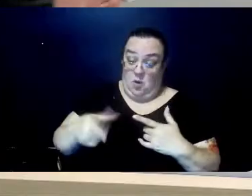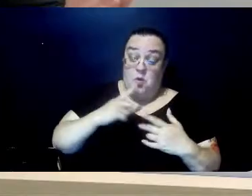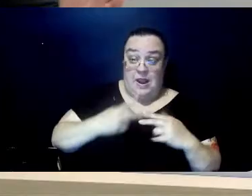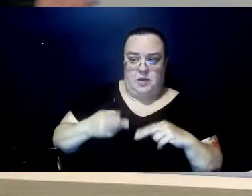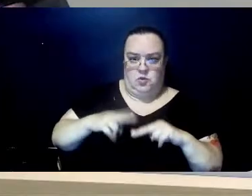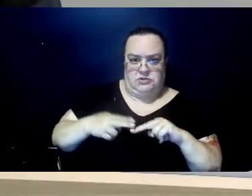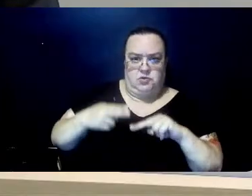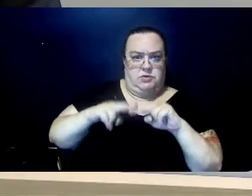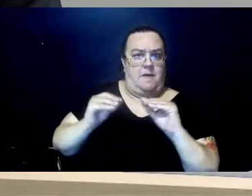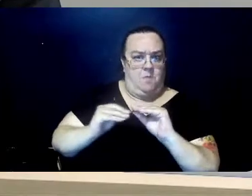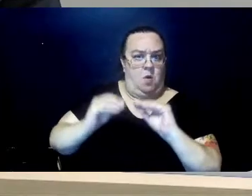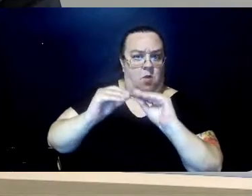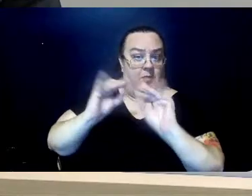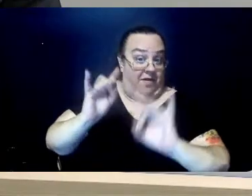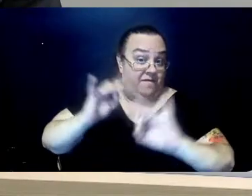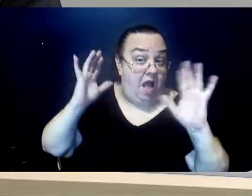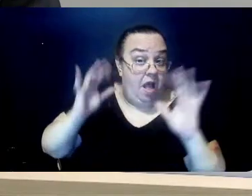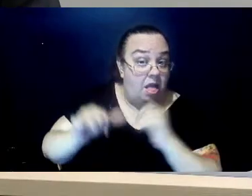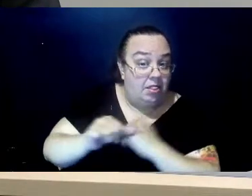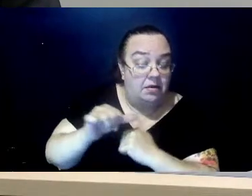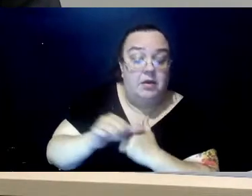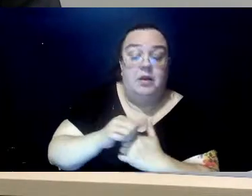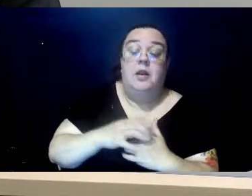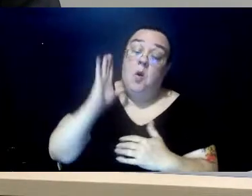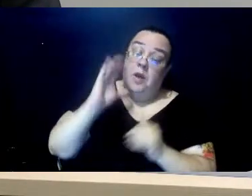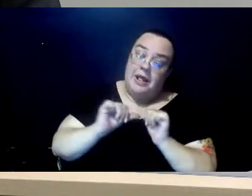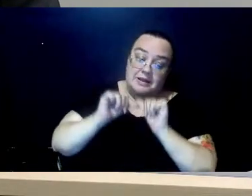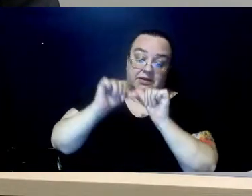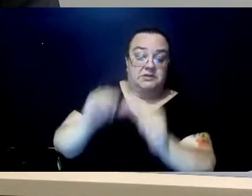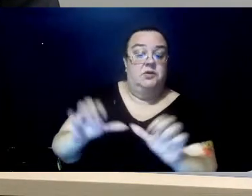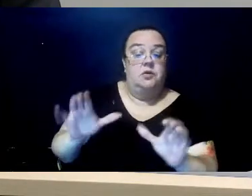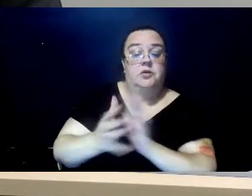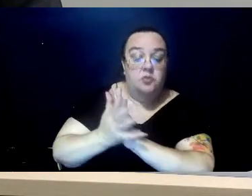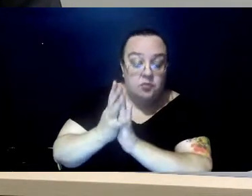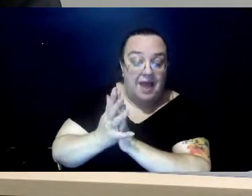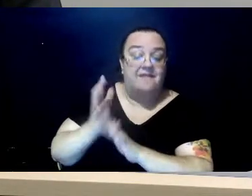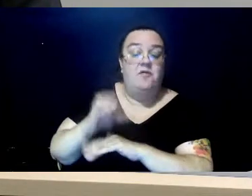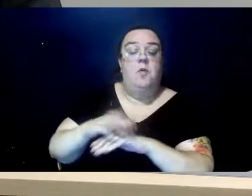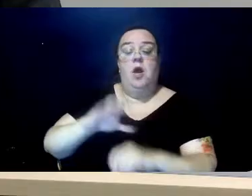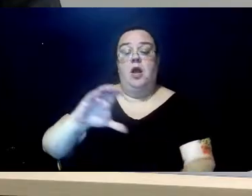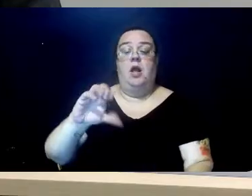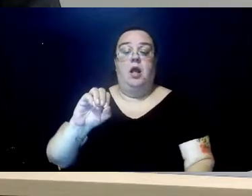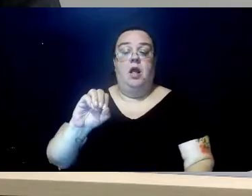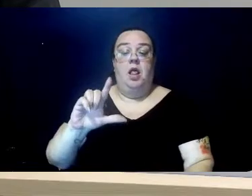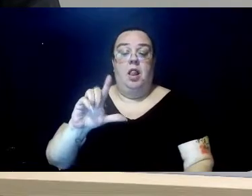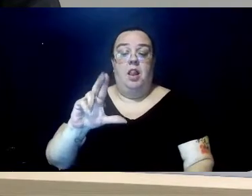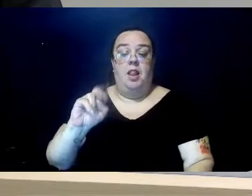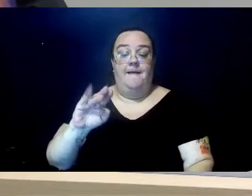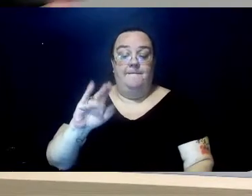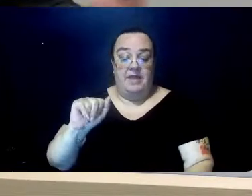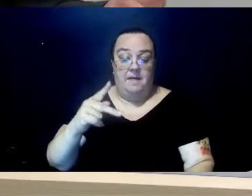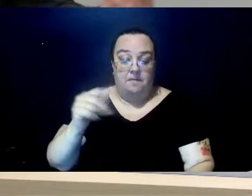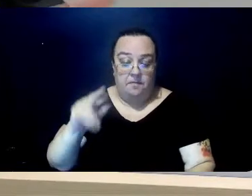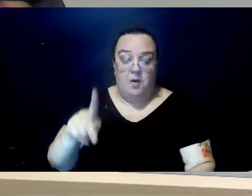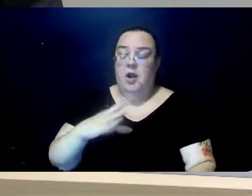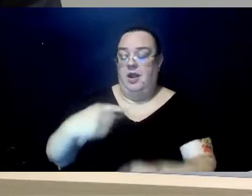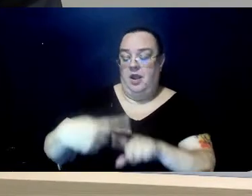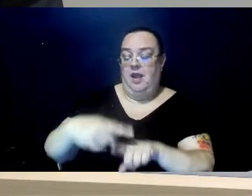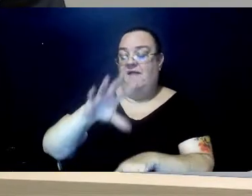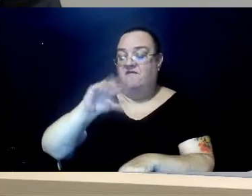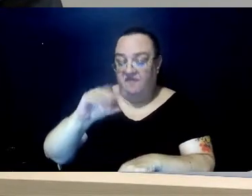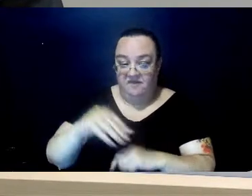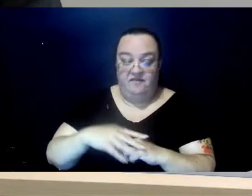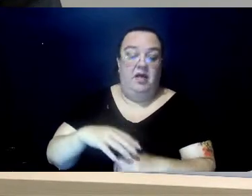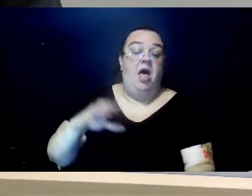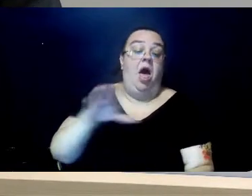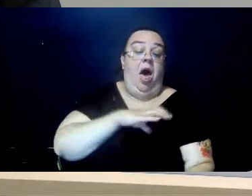continue to conduct traffic enforcement on Columbia Park and Route 50 interchange. Councilmember Tanzi and the mayor, Mr. Galloway, myself,